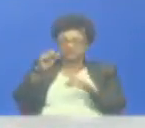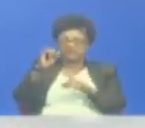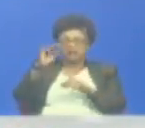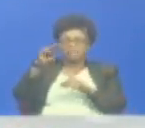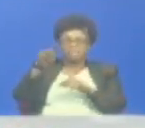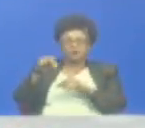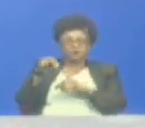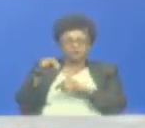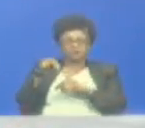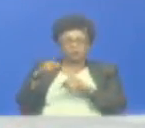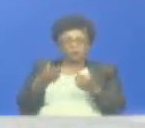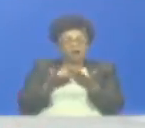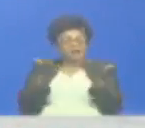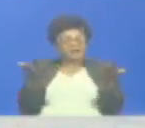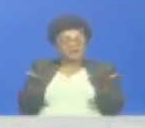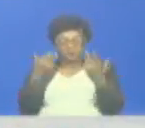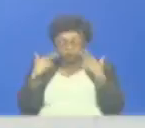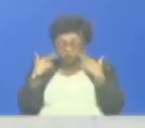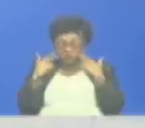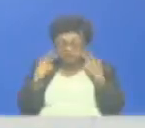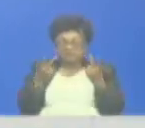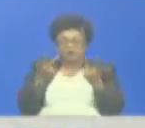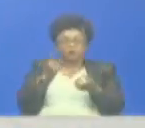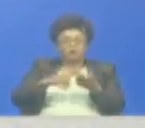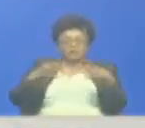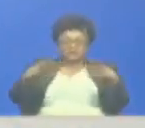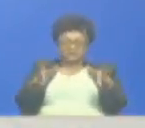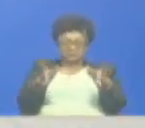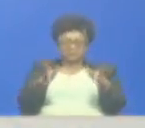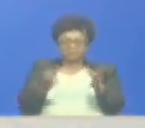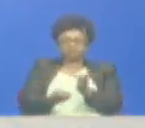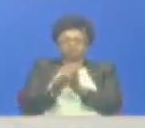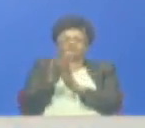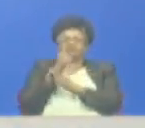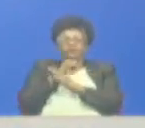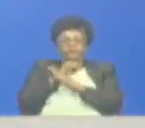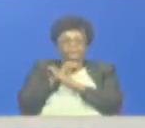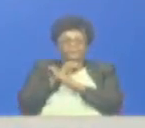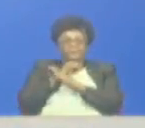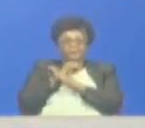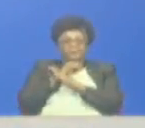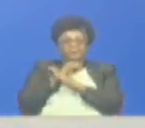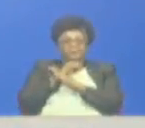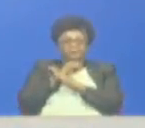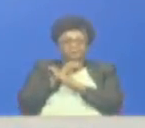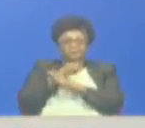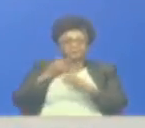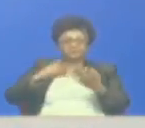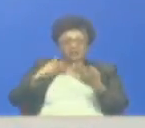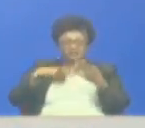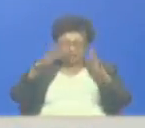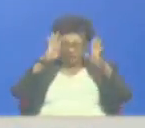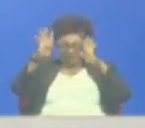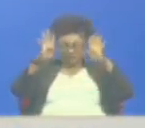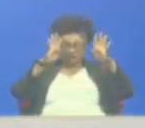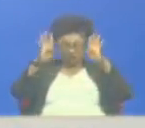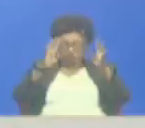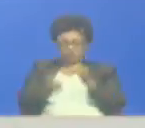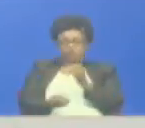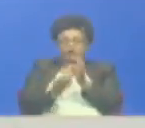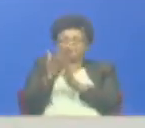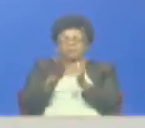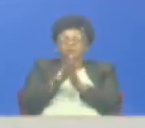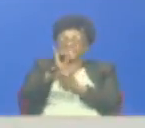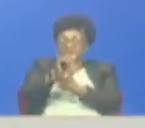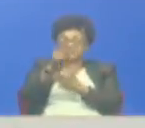Nabukwesi, were here to witness the fruits of the team's labor. Necessity is the mother of invention. You've come up with this invention at the right